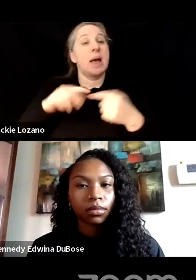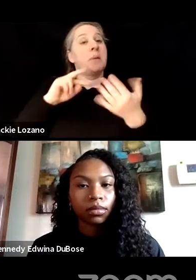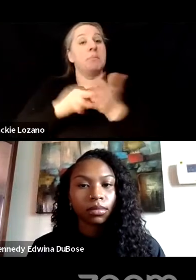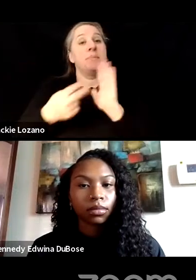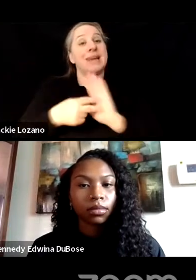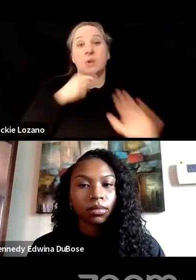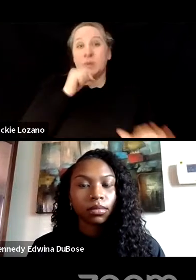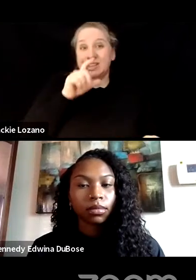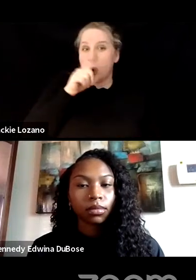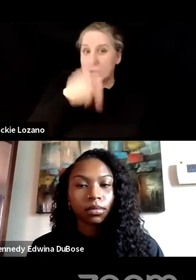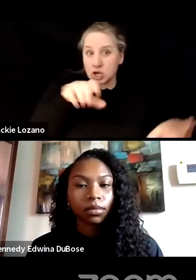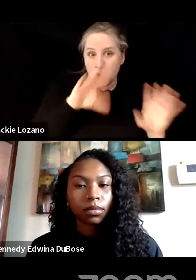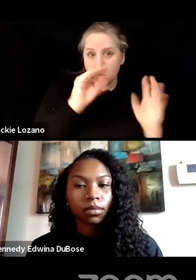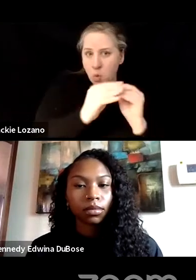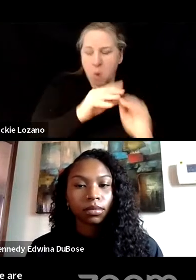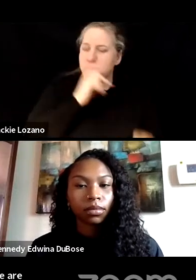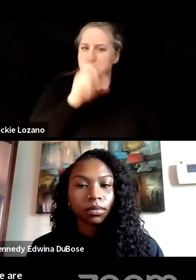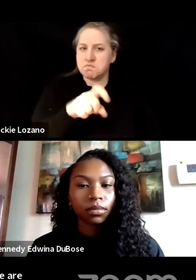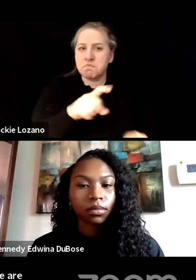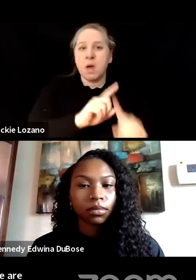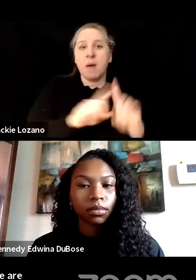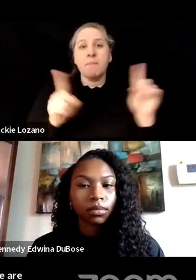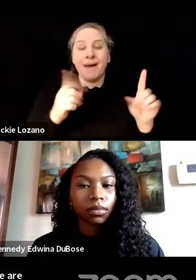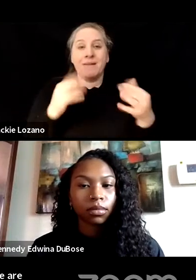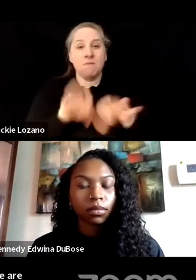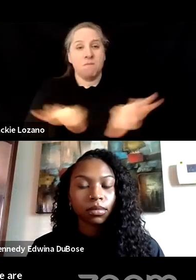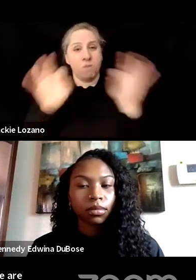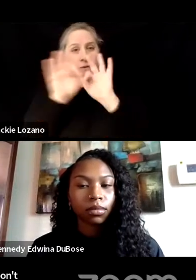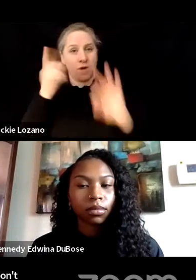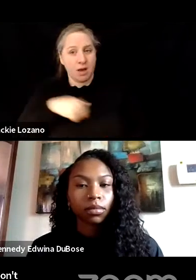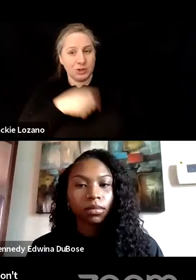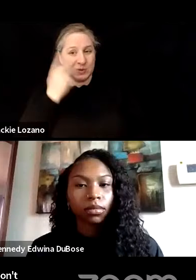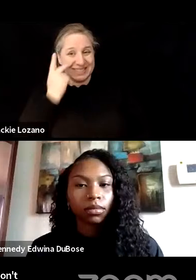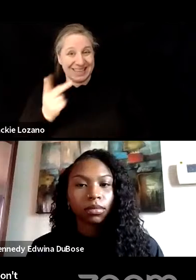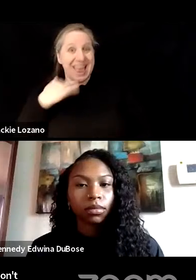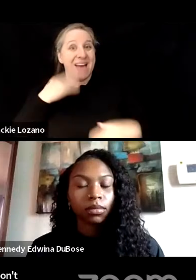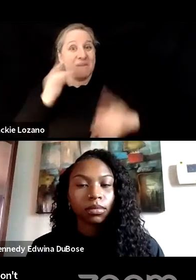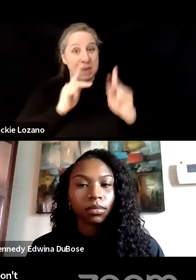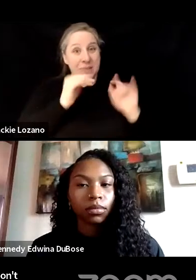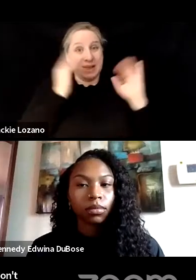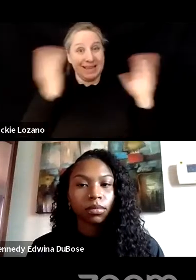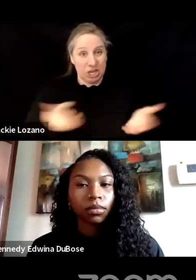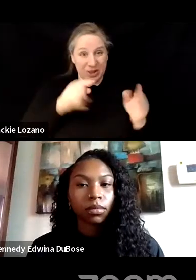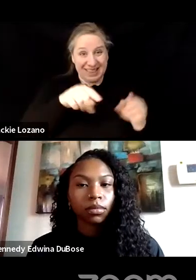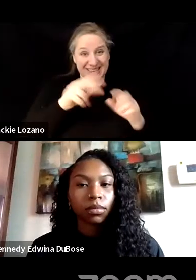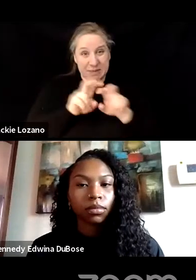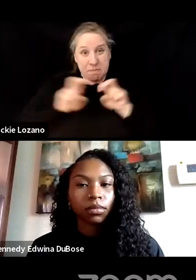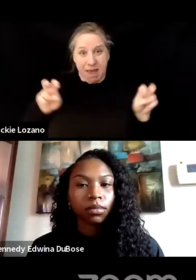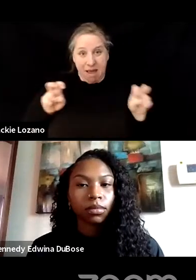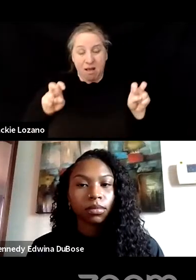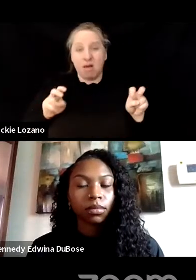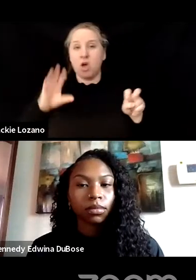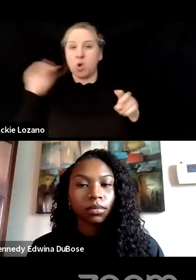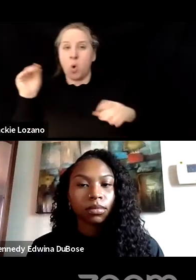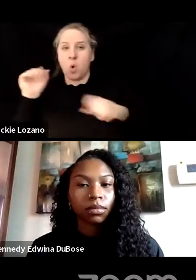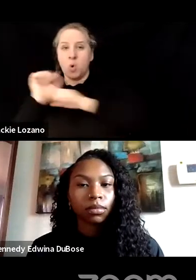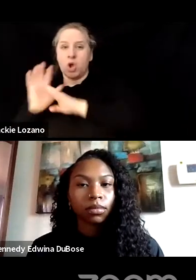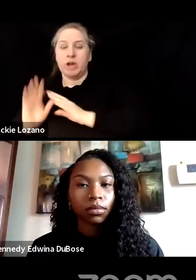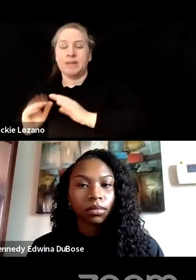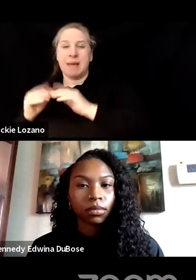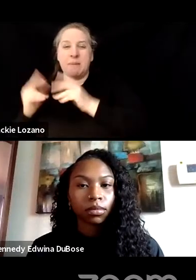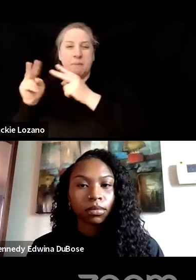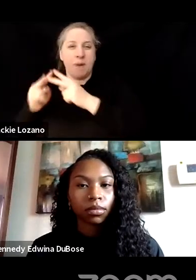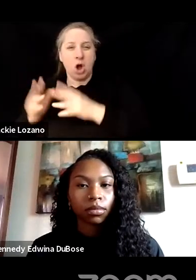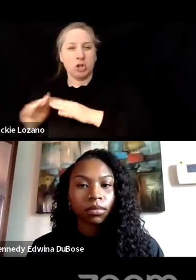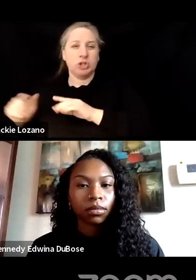to do more, but I think it's also important for us to see that there are individuals that are on this panel and then their colleagues and partners across the institution that